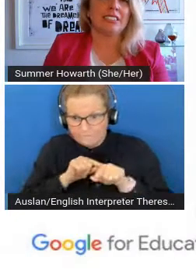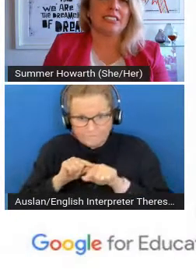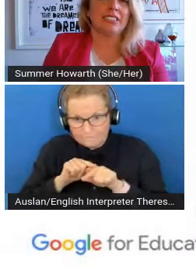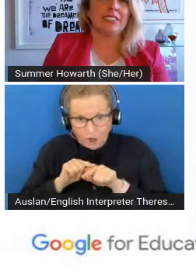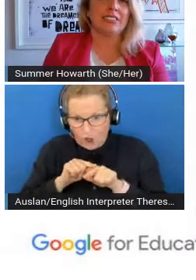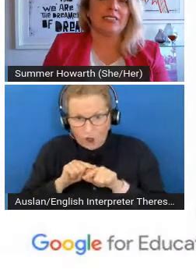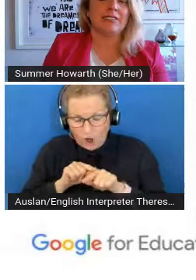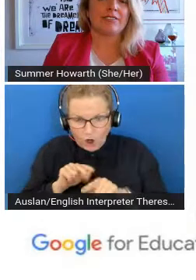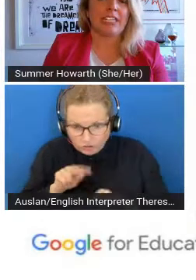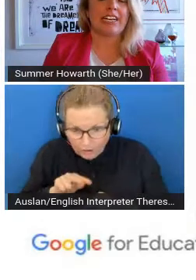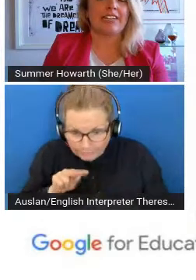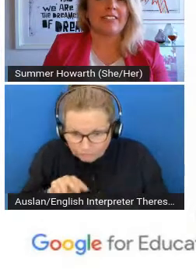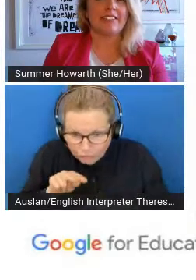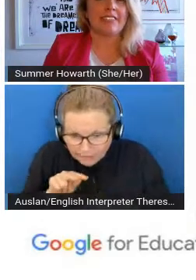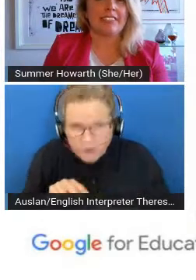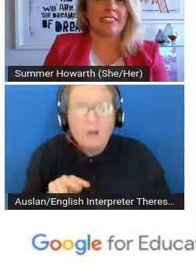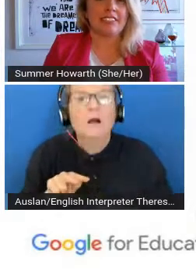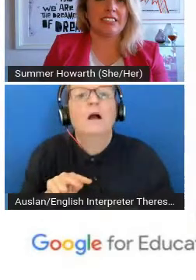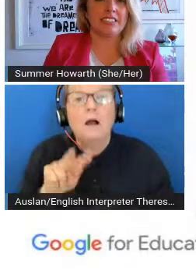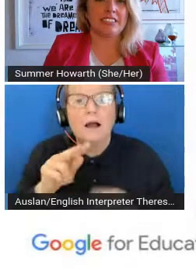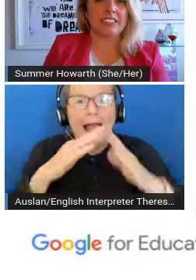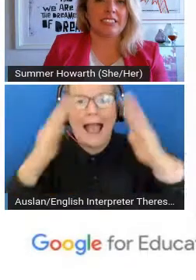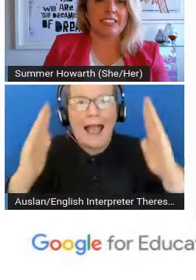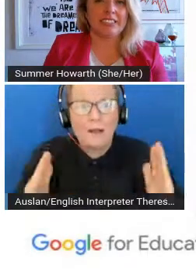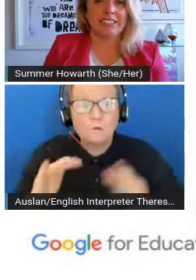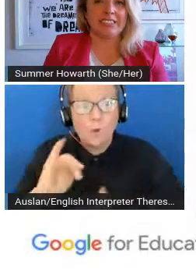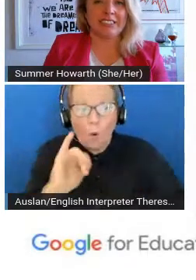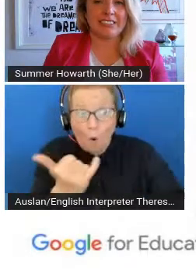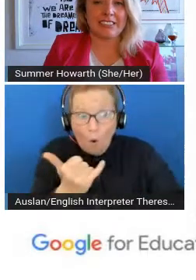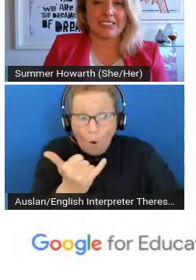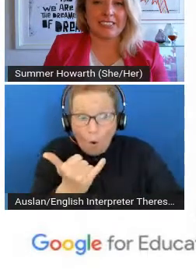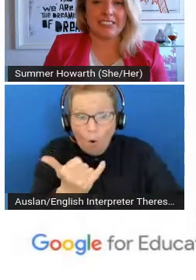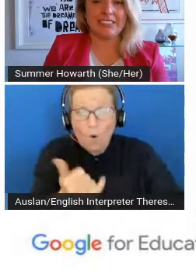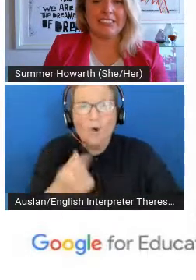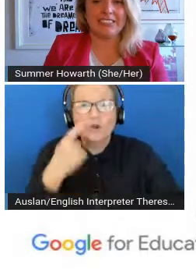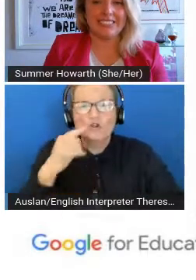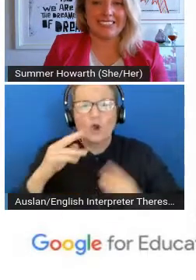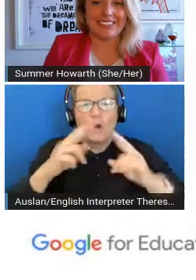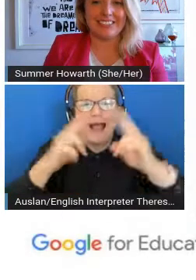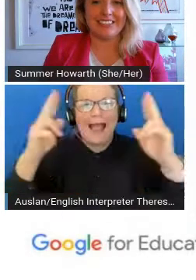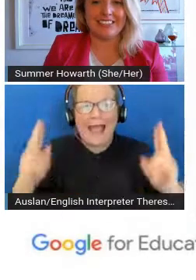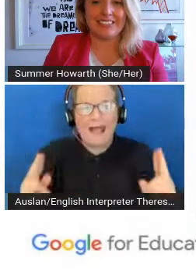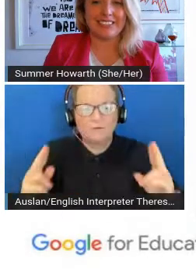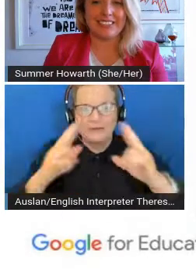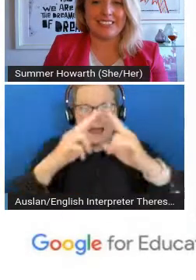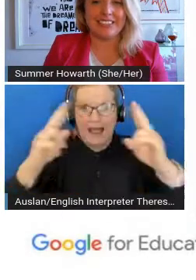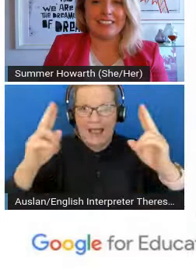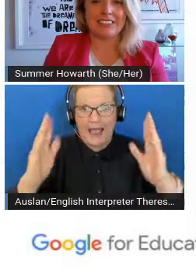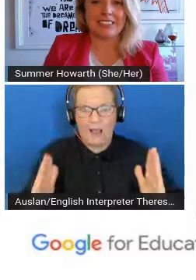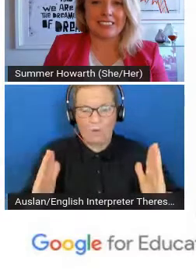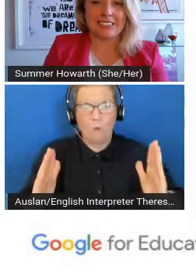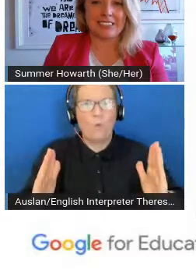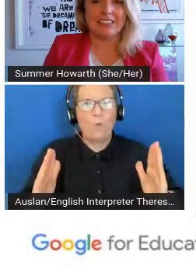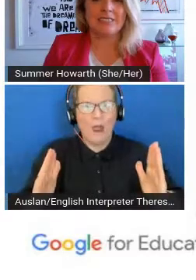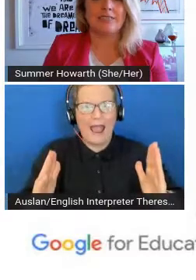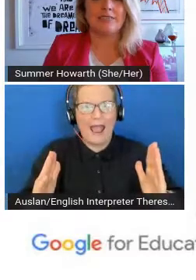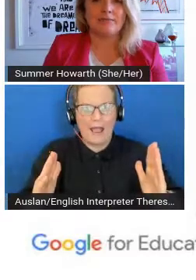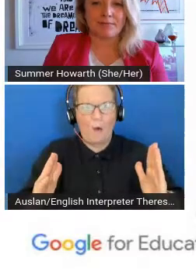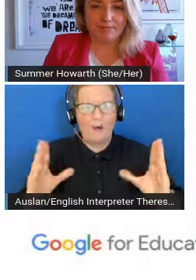gingerbread house? Yeah, and that's very, very, very, very challenging around.